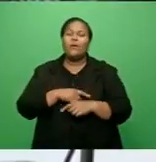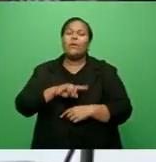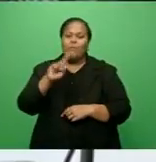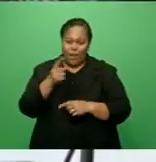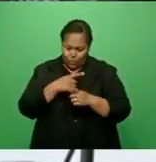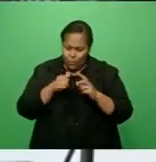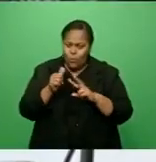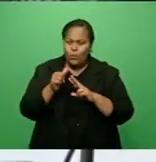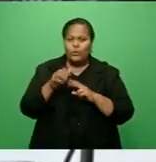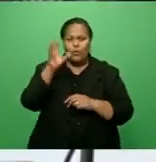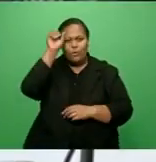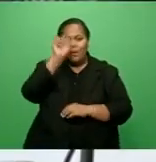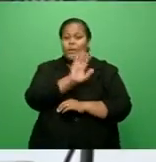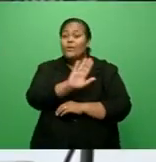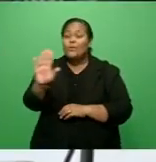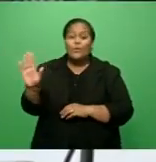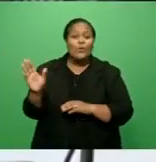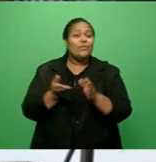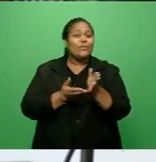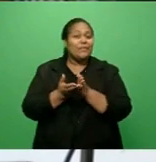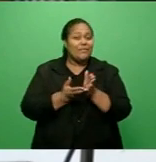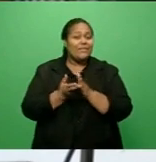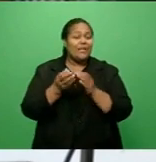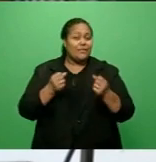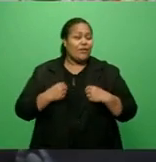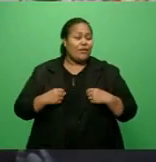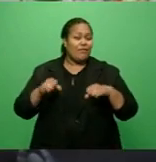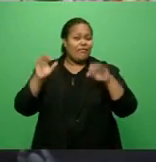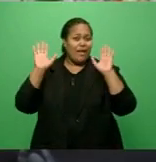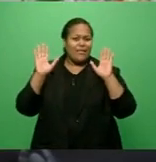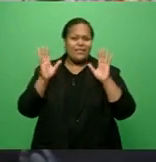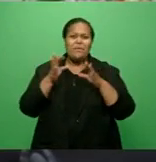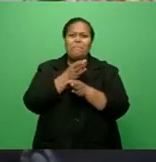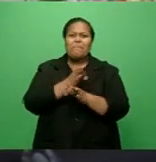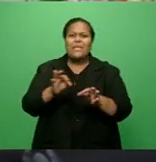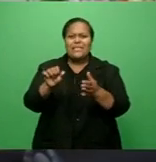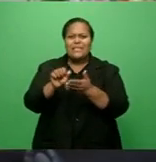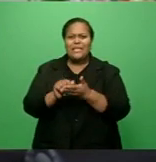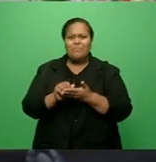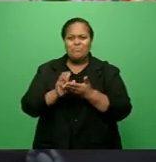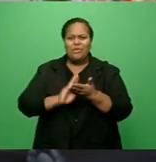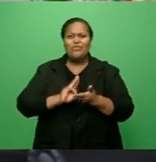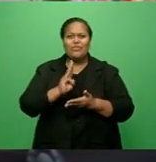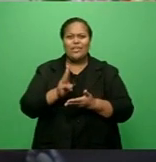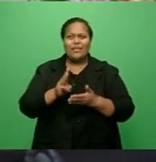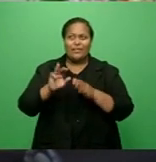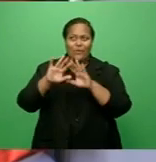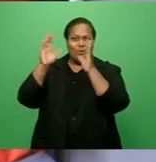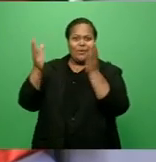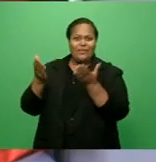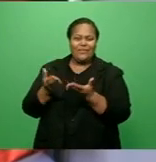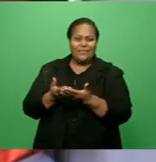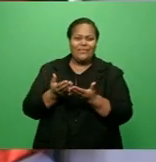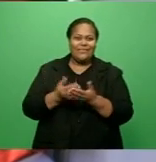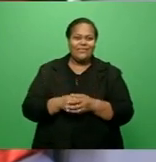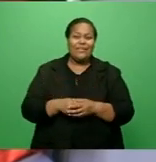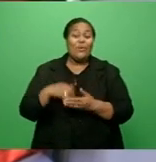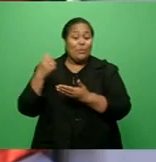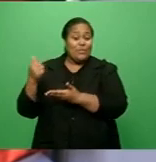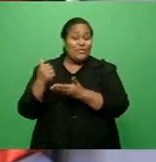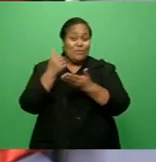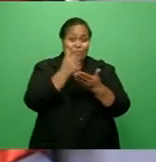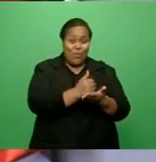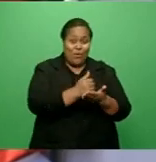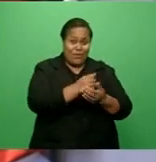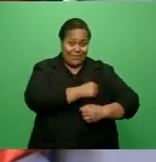sacrifice in peacekeeping missions far and wide. Feeks says Australia will be supporting the RFMF to run the infantry